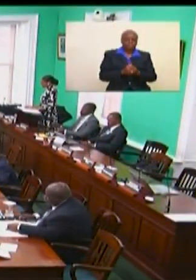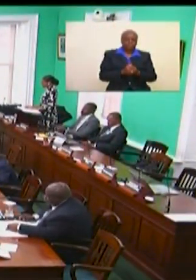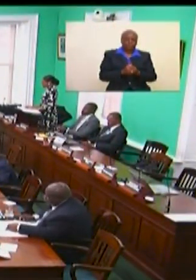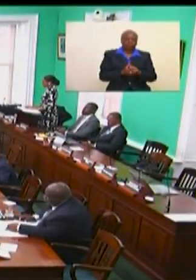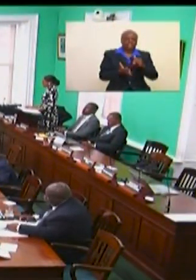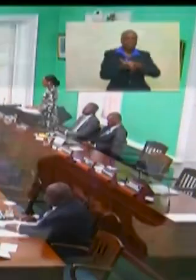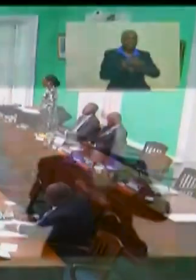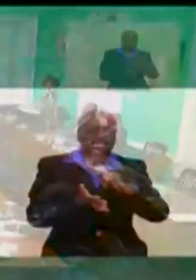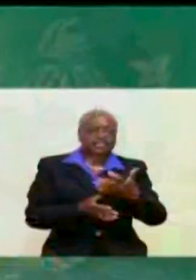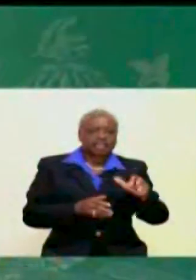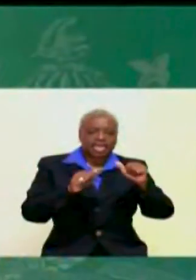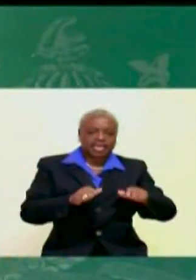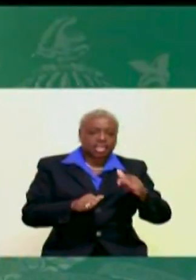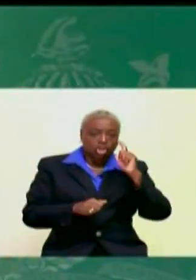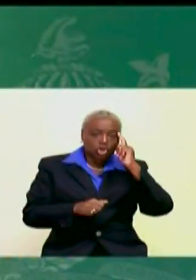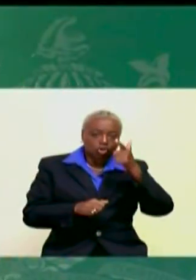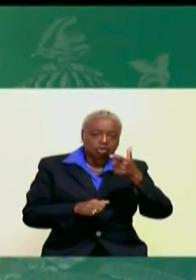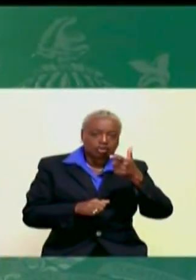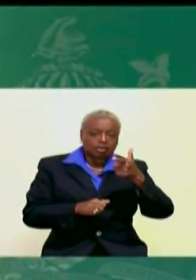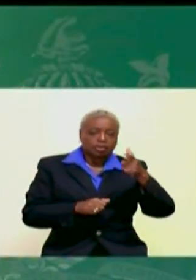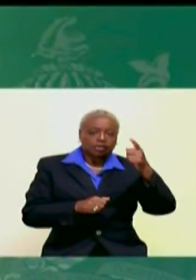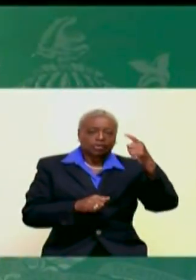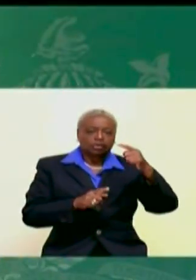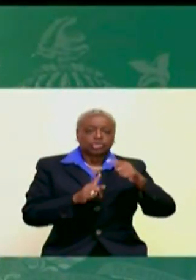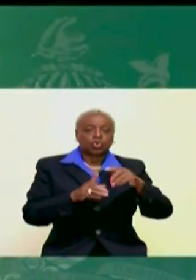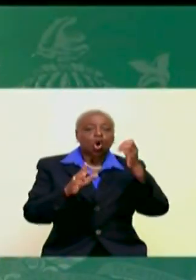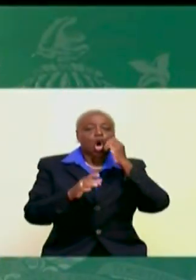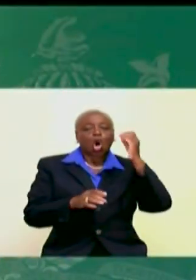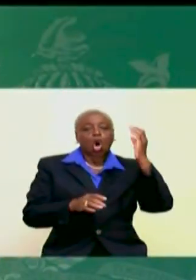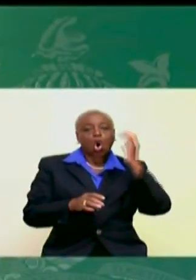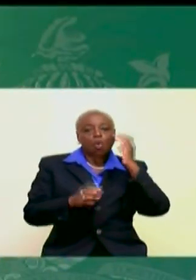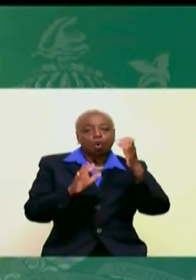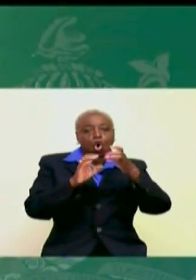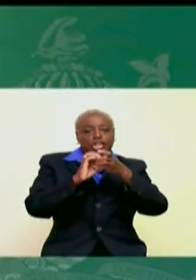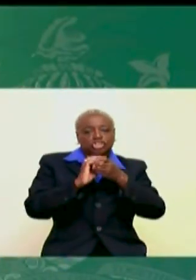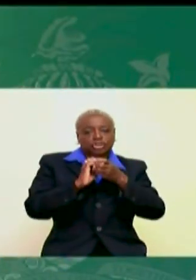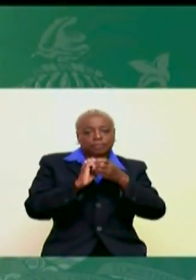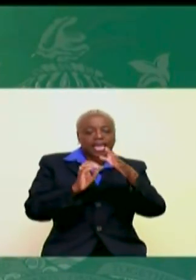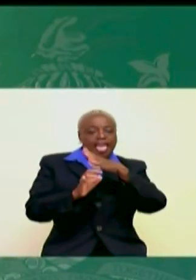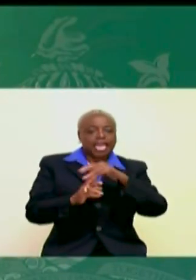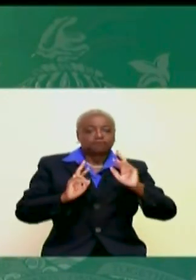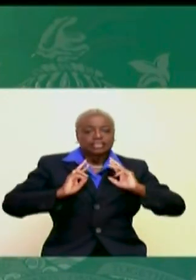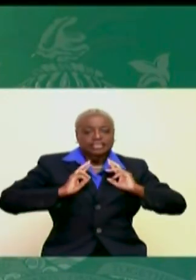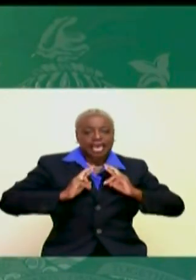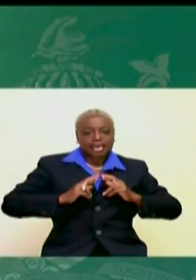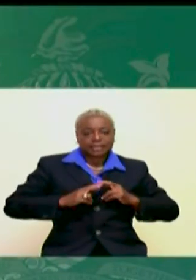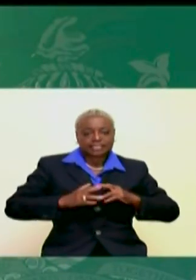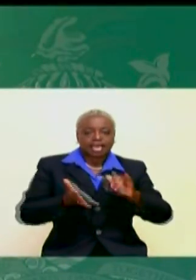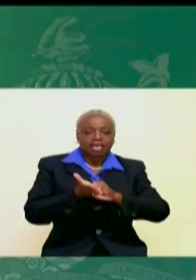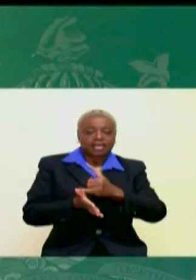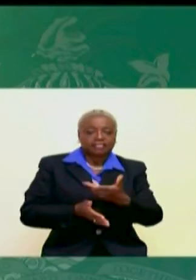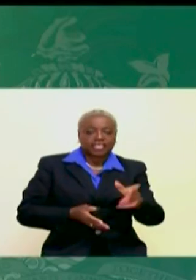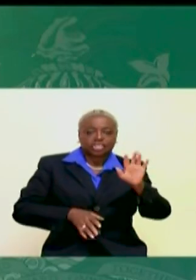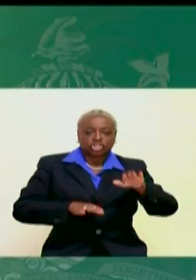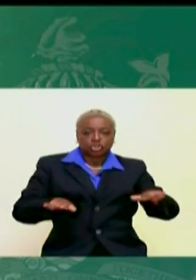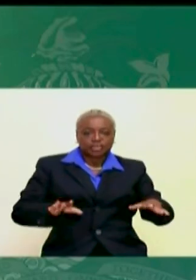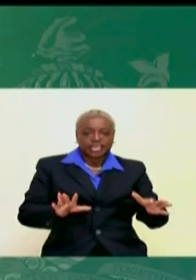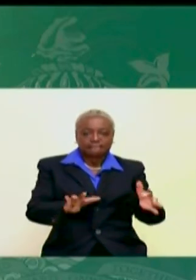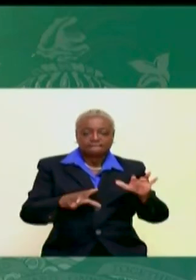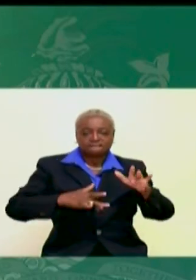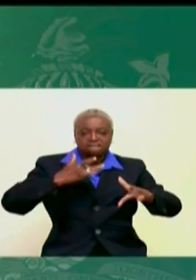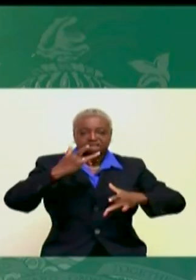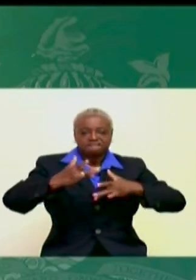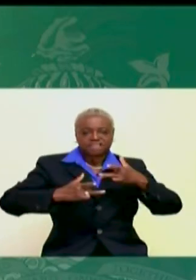That they can look forward to home ownership and retirement. That their children can feel secure